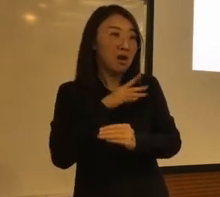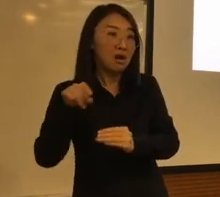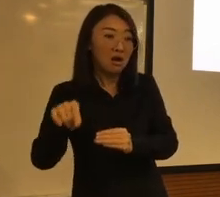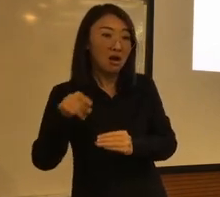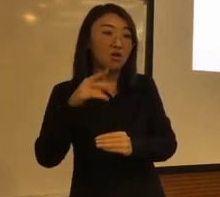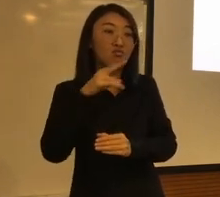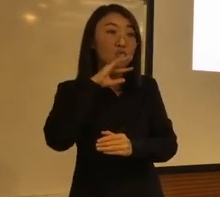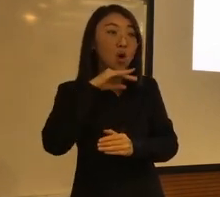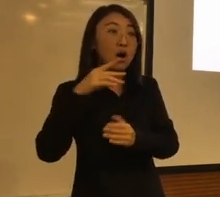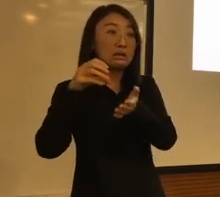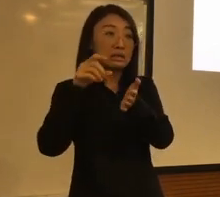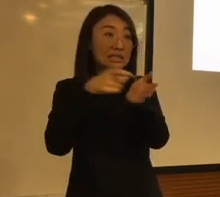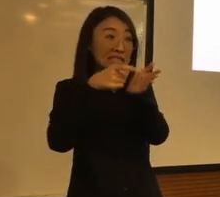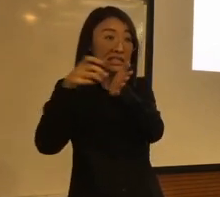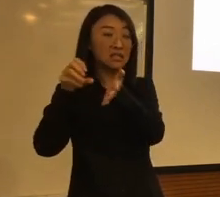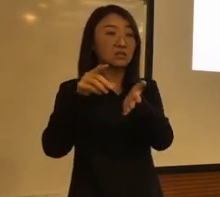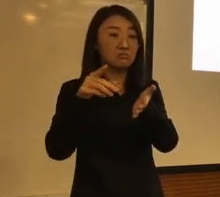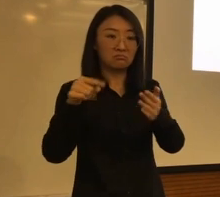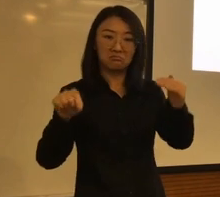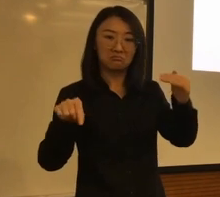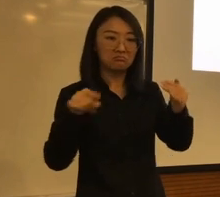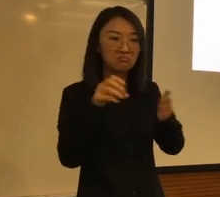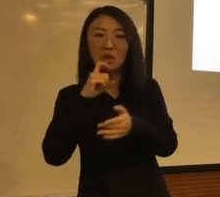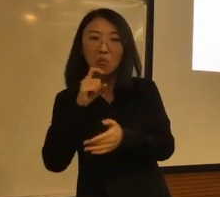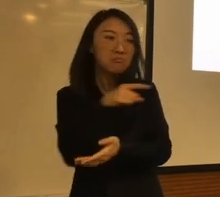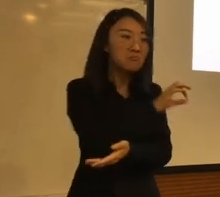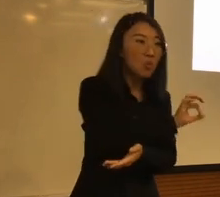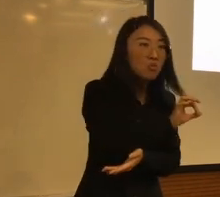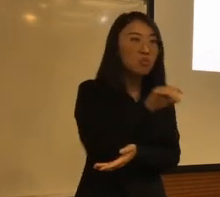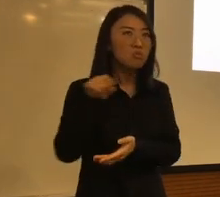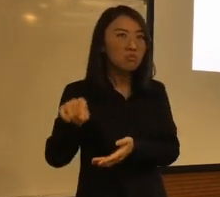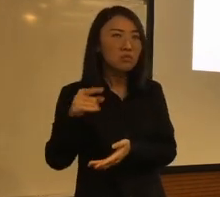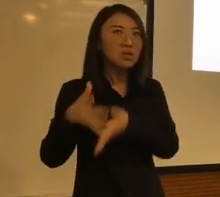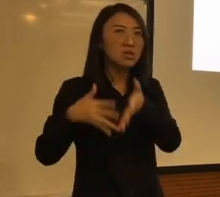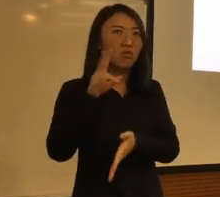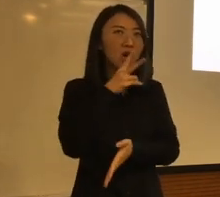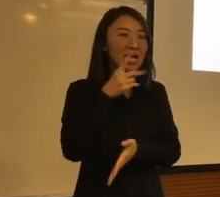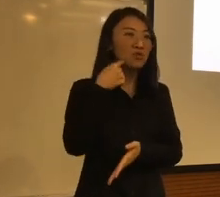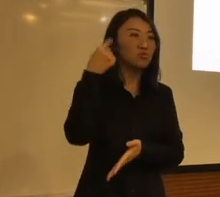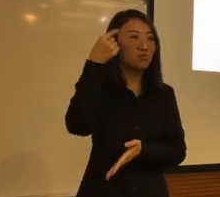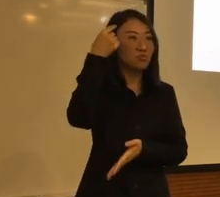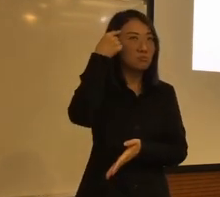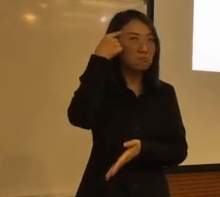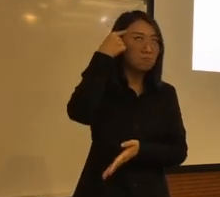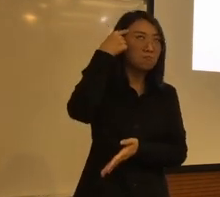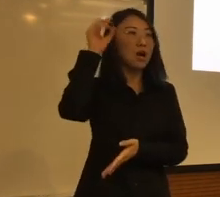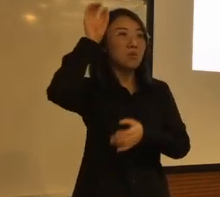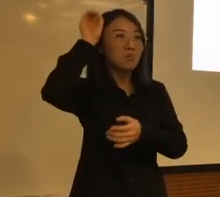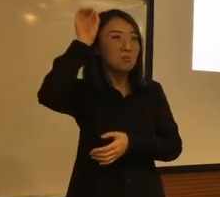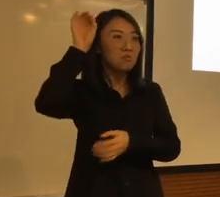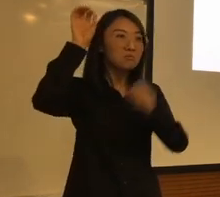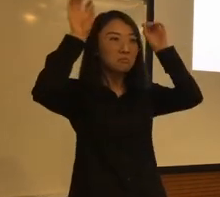there's lexical gap, when interpreting into sign language, you sometimes have to be very creative, very,